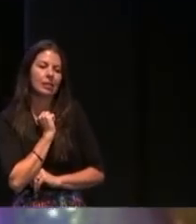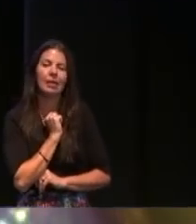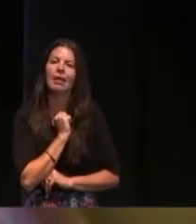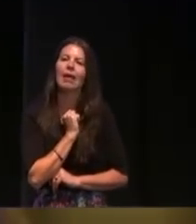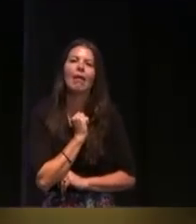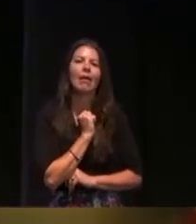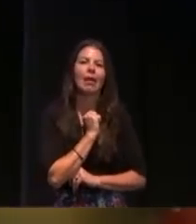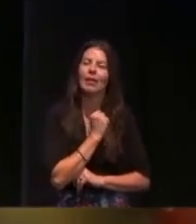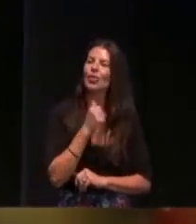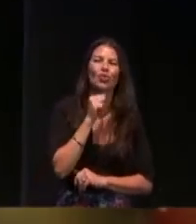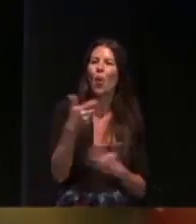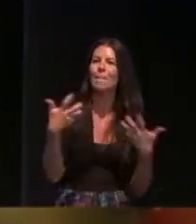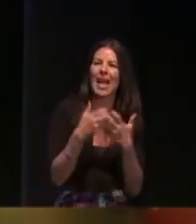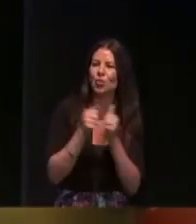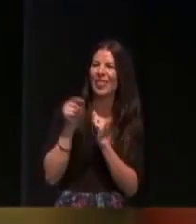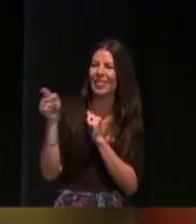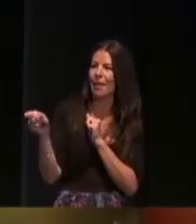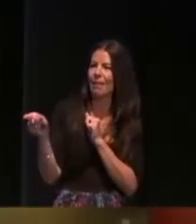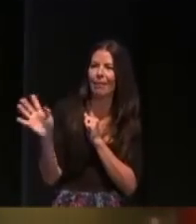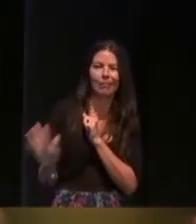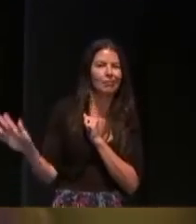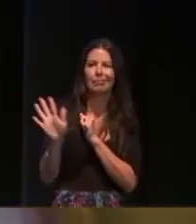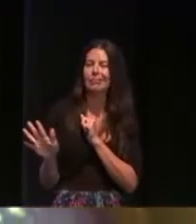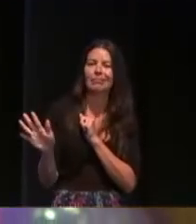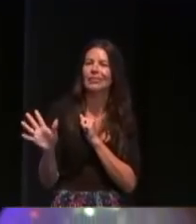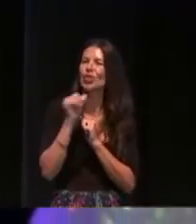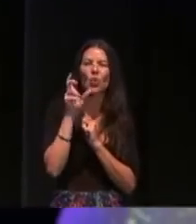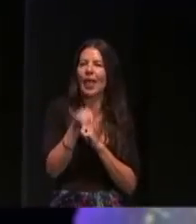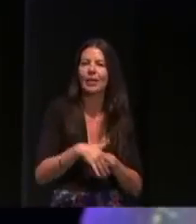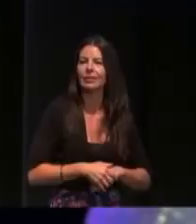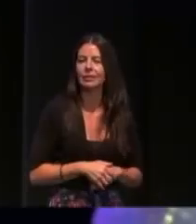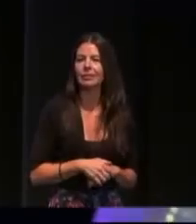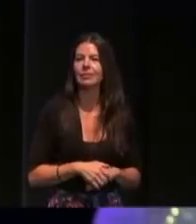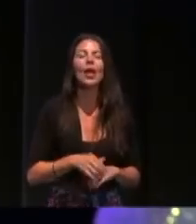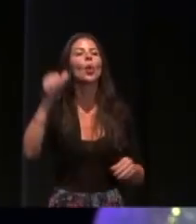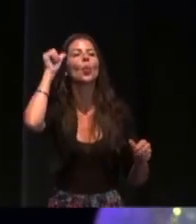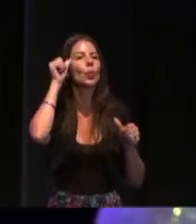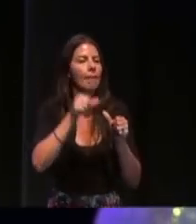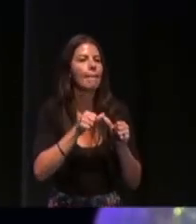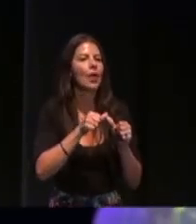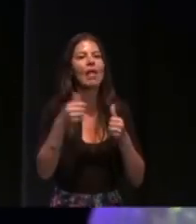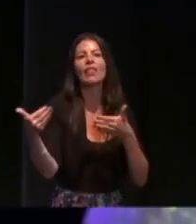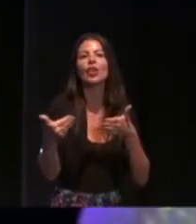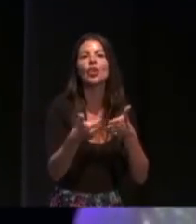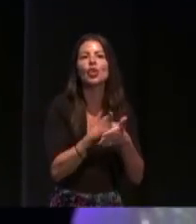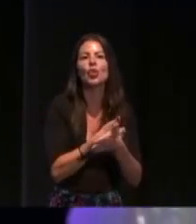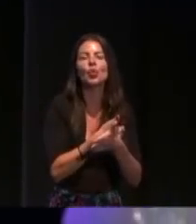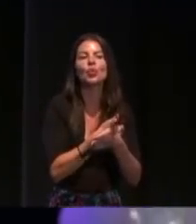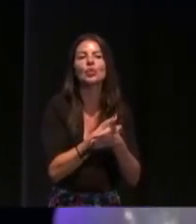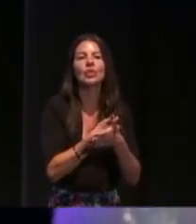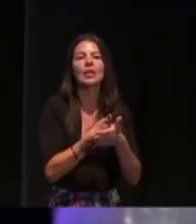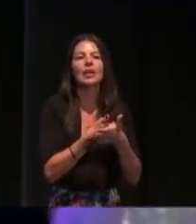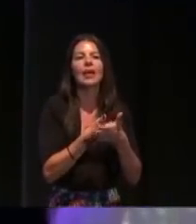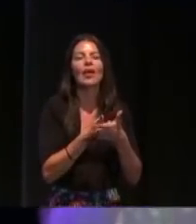don't walk lockstep because everybody's doing whatever they're doing. Don't do it. Remember, the news report